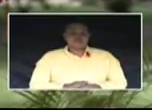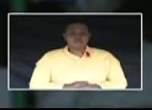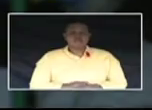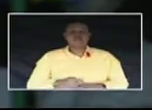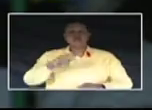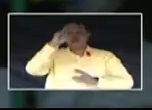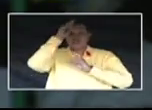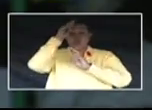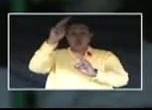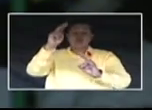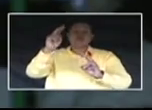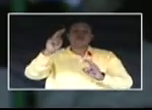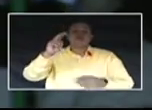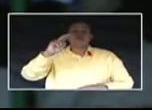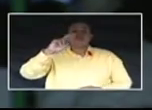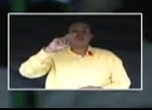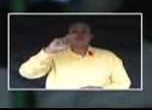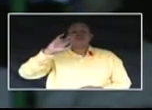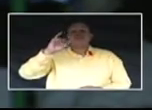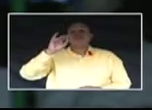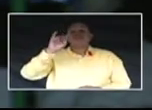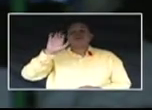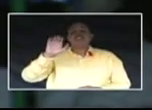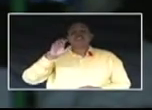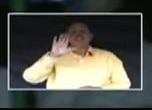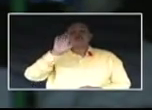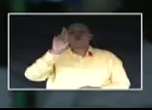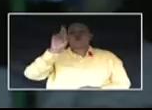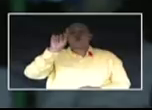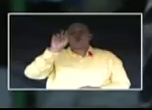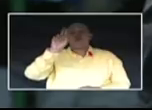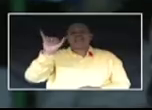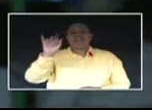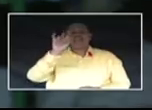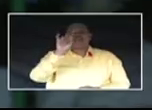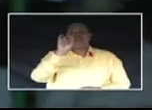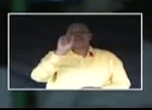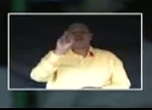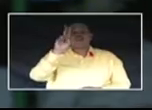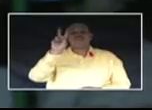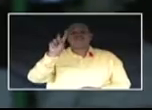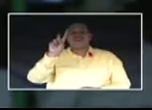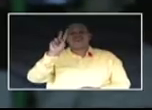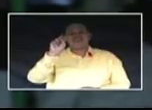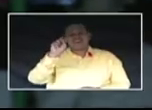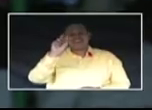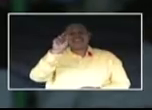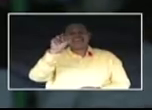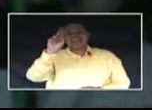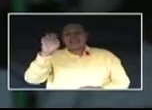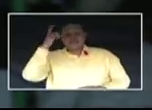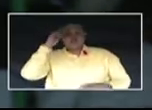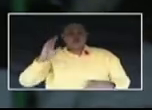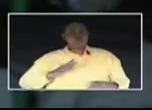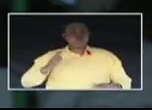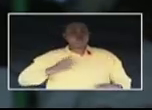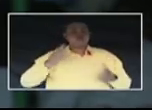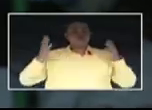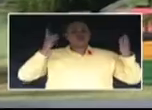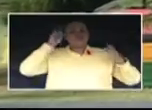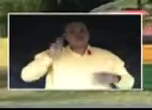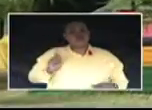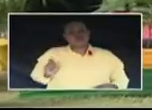The Honourable Mr. Justice Courtney Donovan Day for outstanding service to the judiciary.